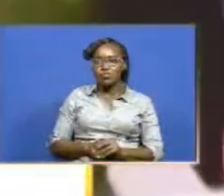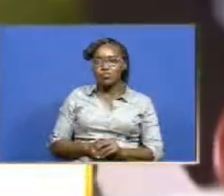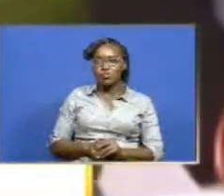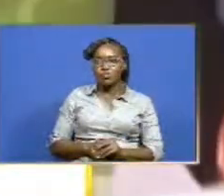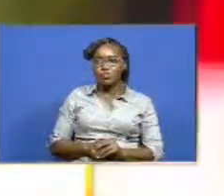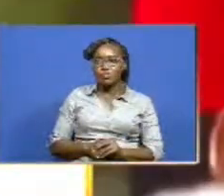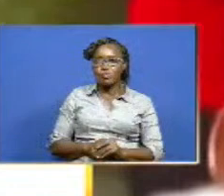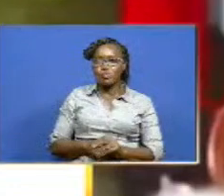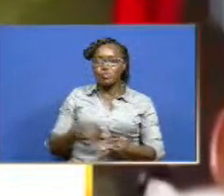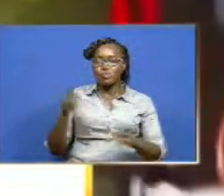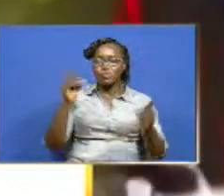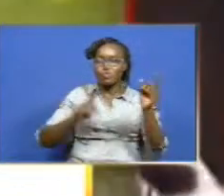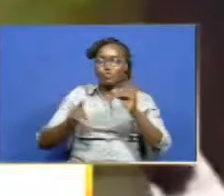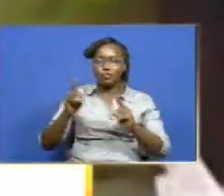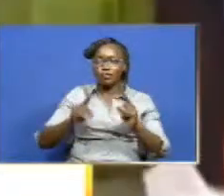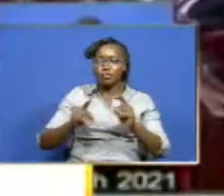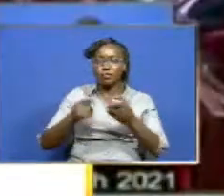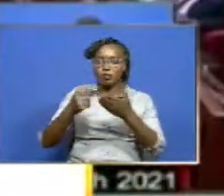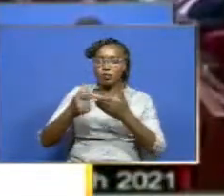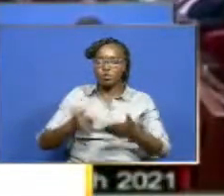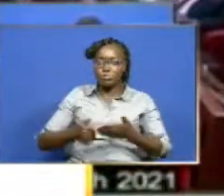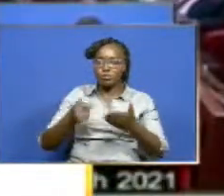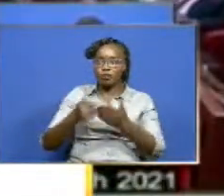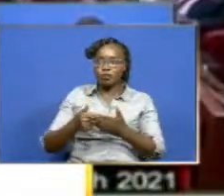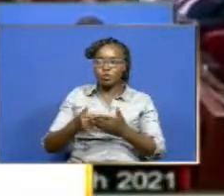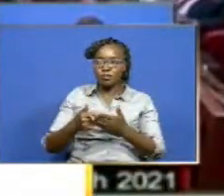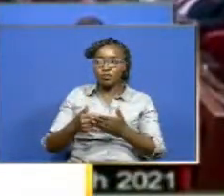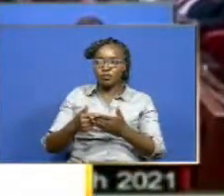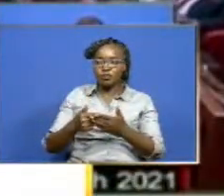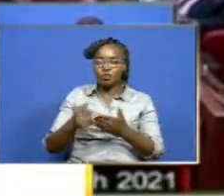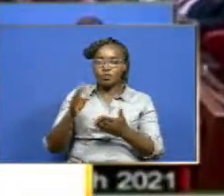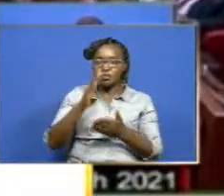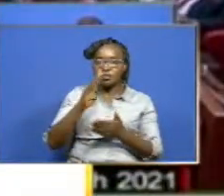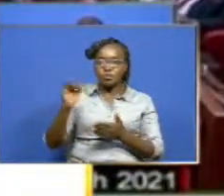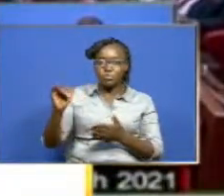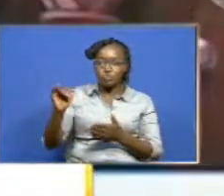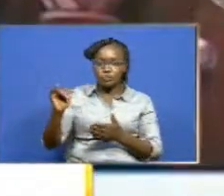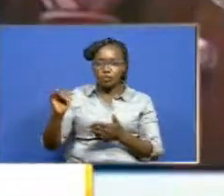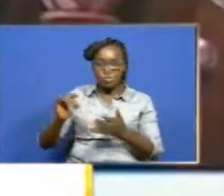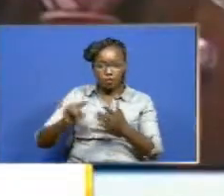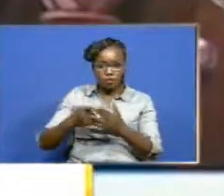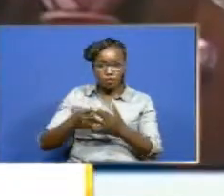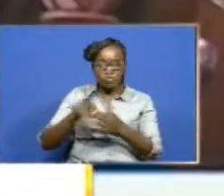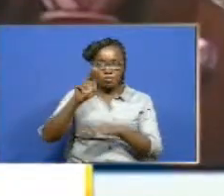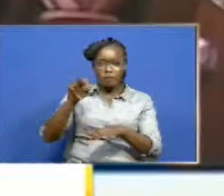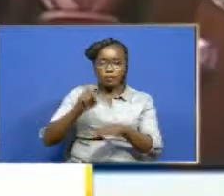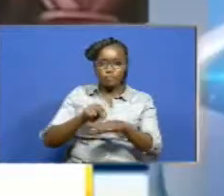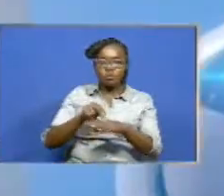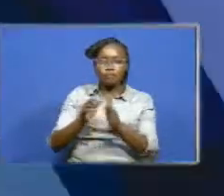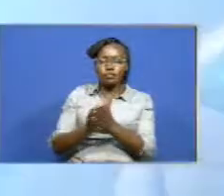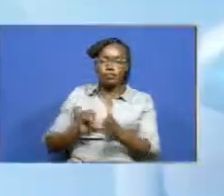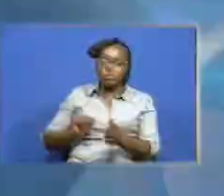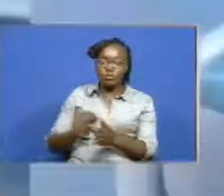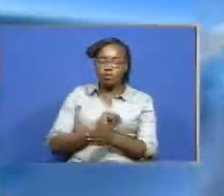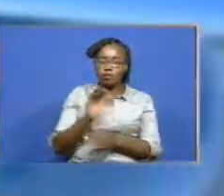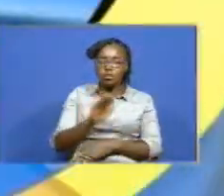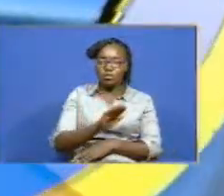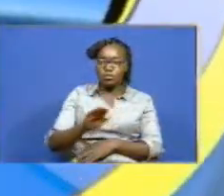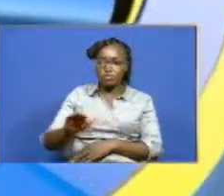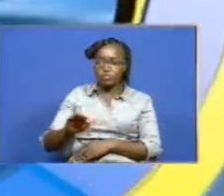And drama as debates on BBI bill kicks off in both the National Assembly and the Senate.